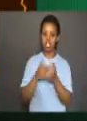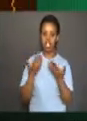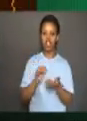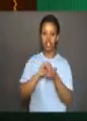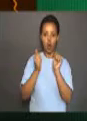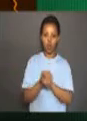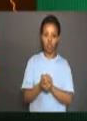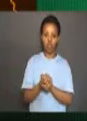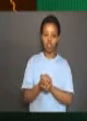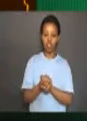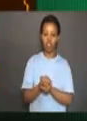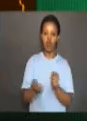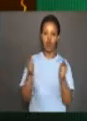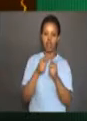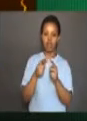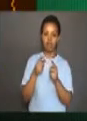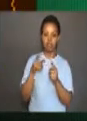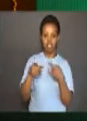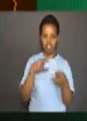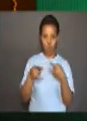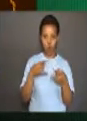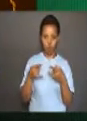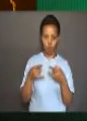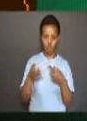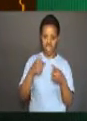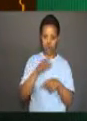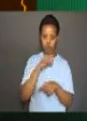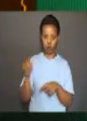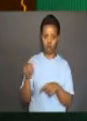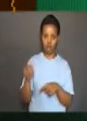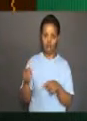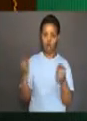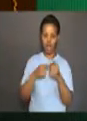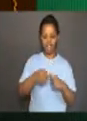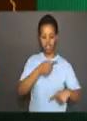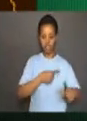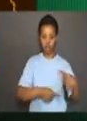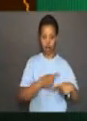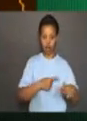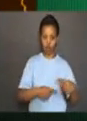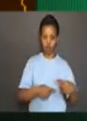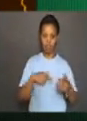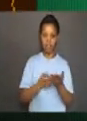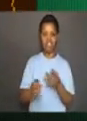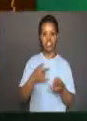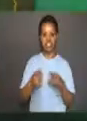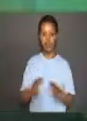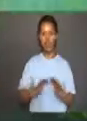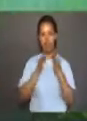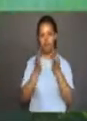introduced into a species and passed through generations of the